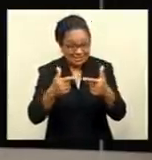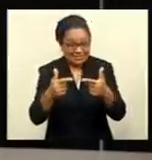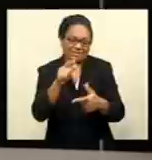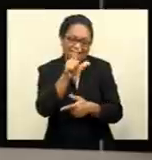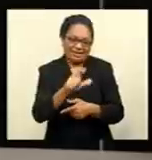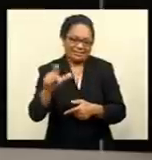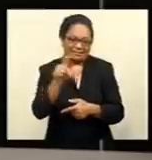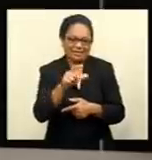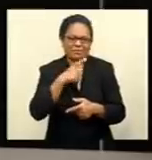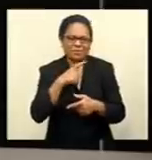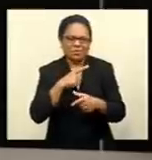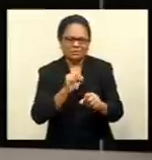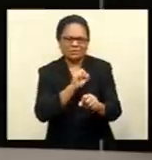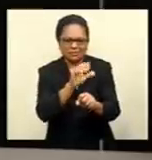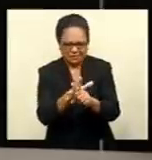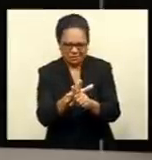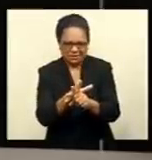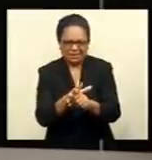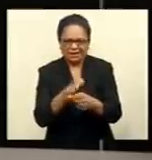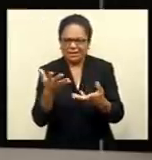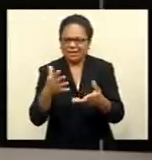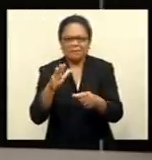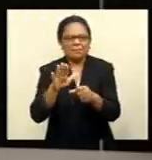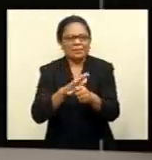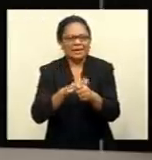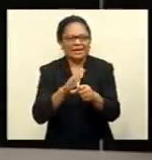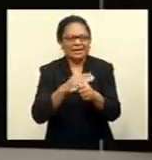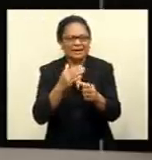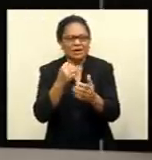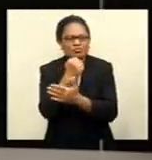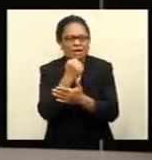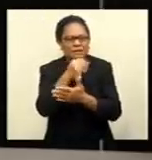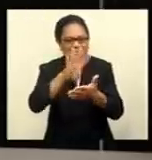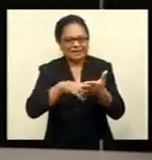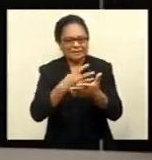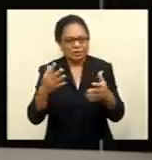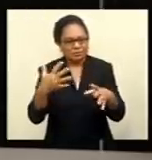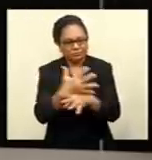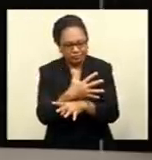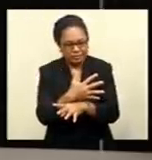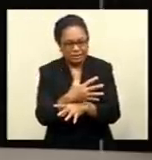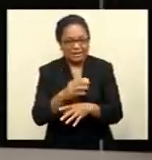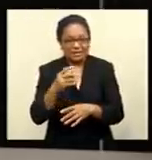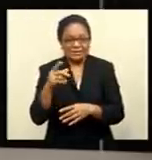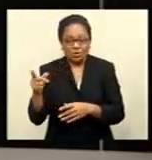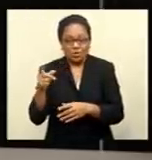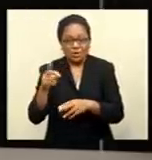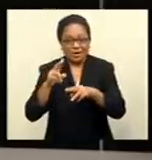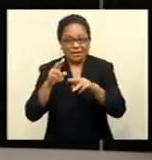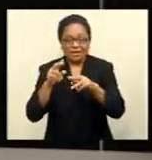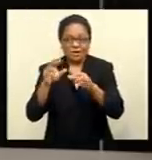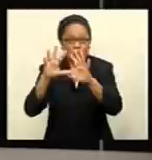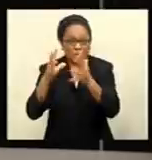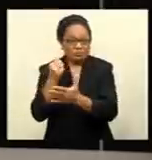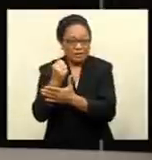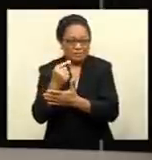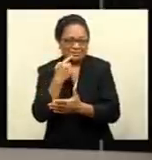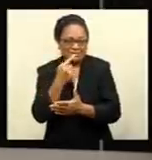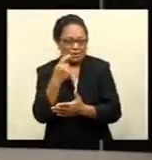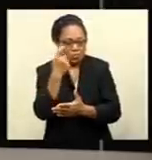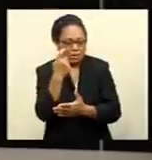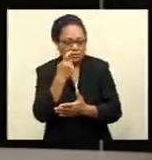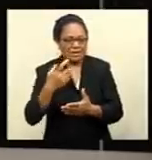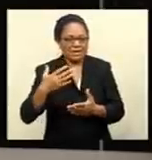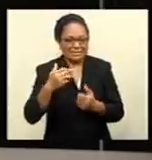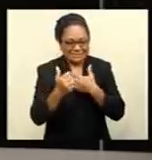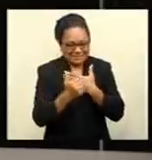that continues to affect gaming schedules. World Rugby says the health and welfare of players, fans and wider